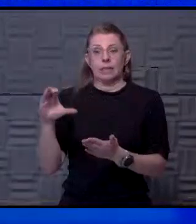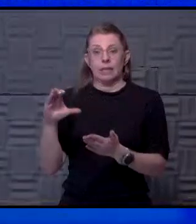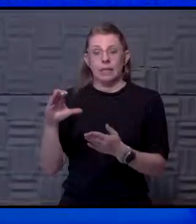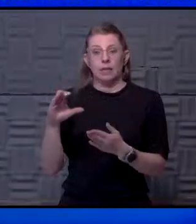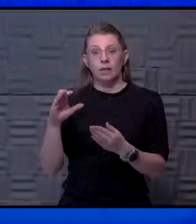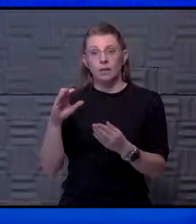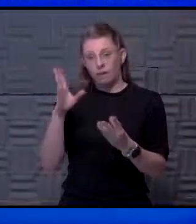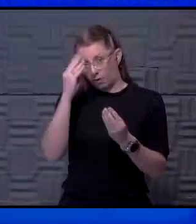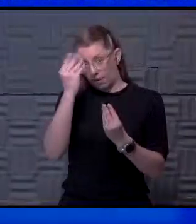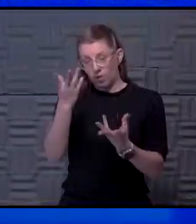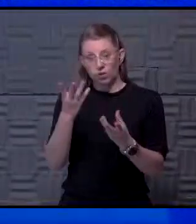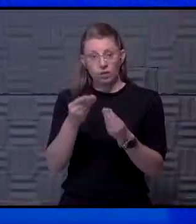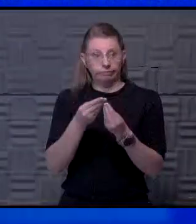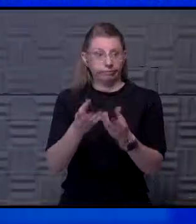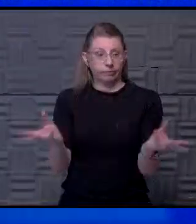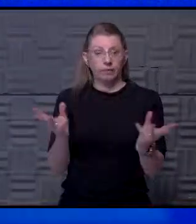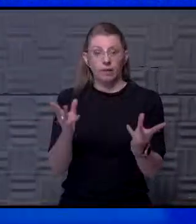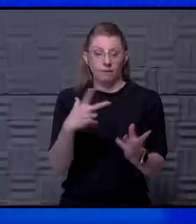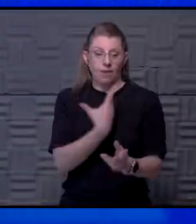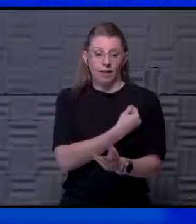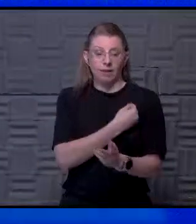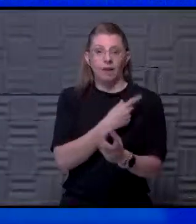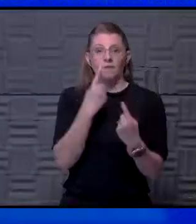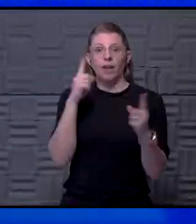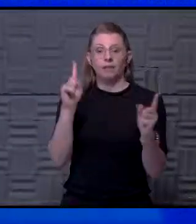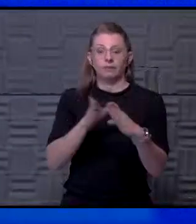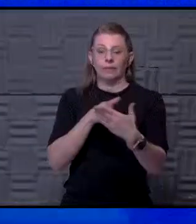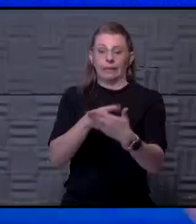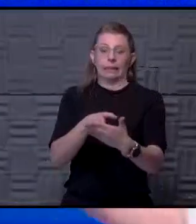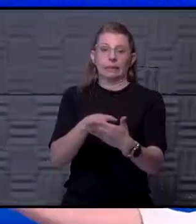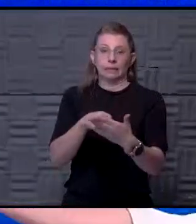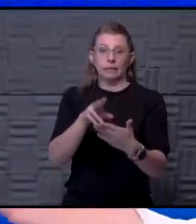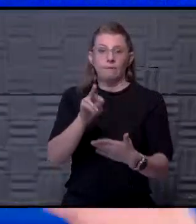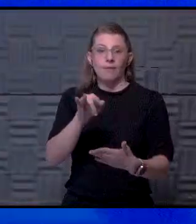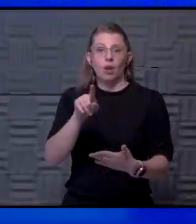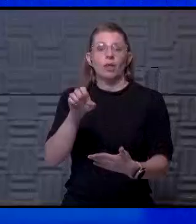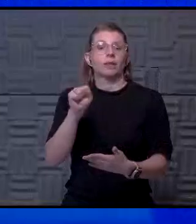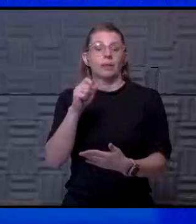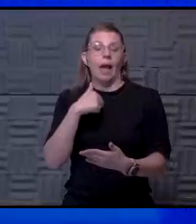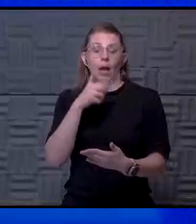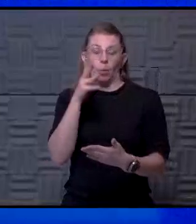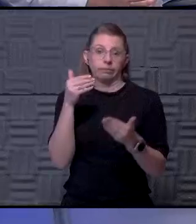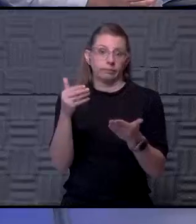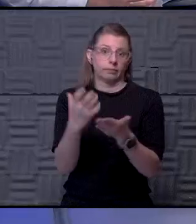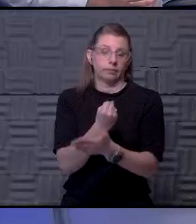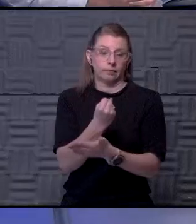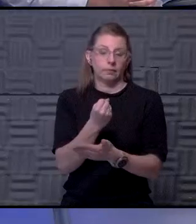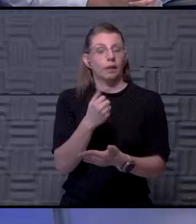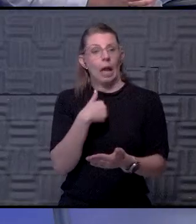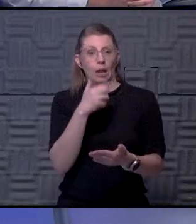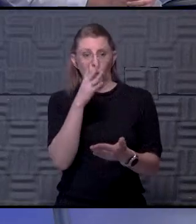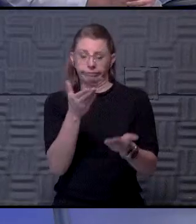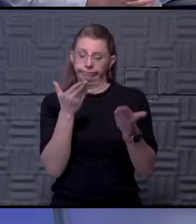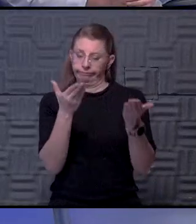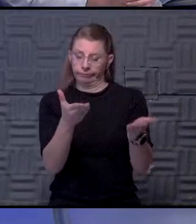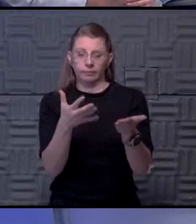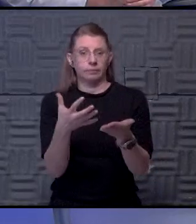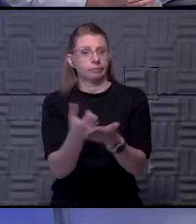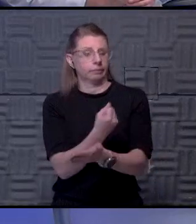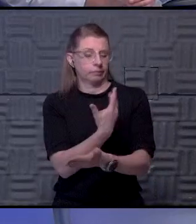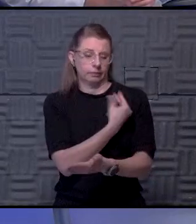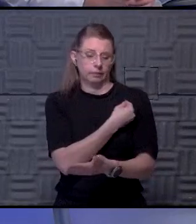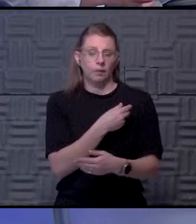yesterday, vaccines look effective against the variants. I would say go get it, but what are your thoughts? Yeah, I would definitely say go get it. You know, we know